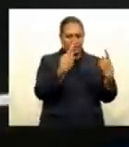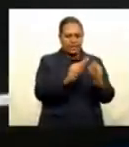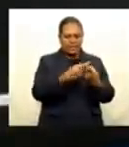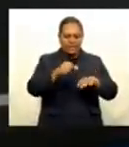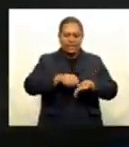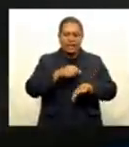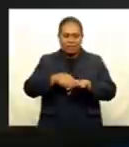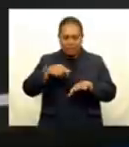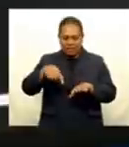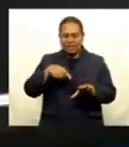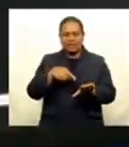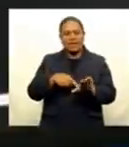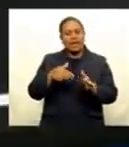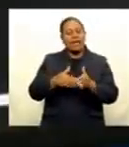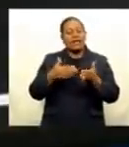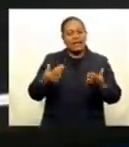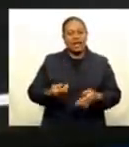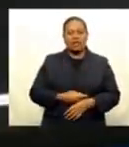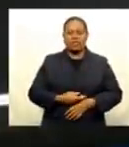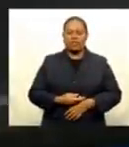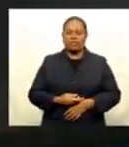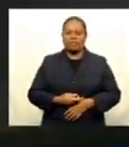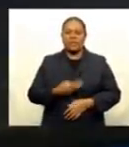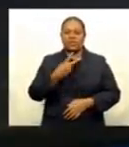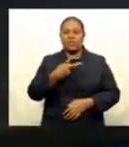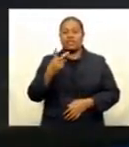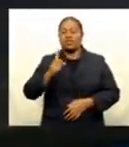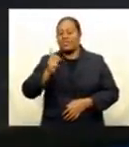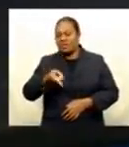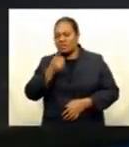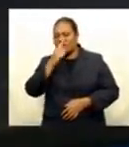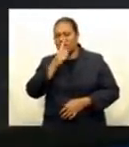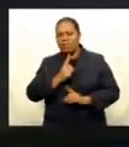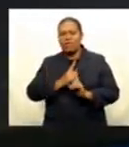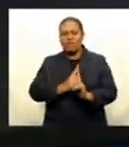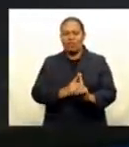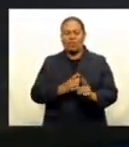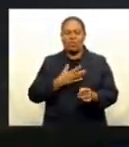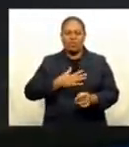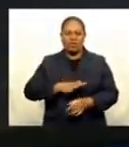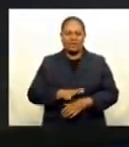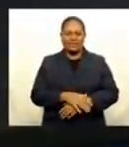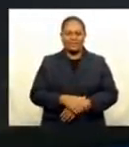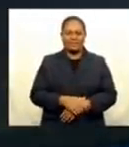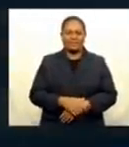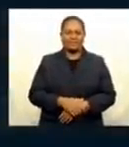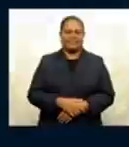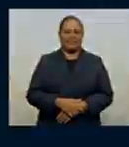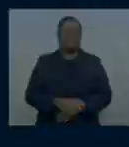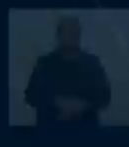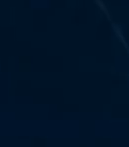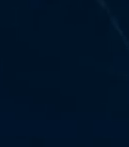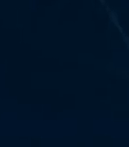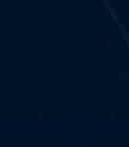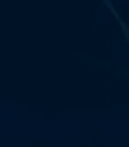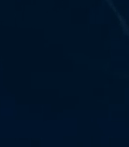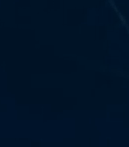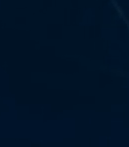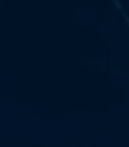year and now has 22,000 followers. Sainiani Boila, FBC News.